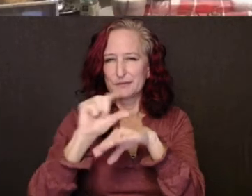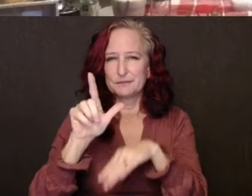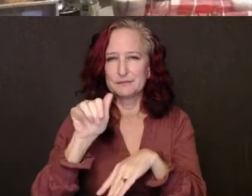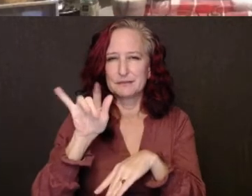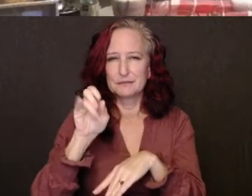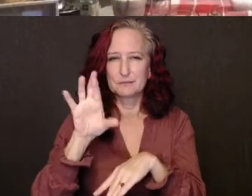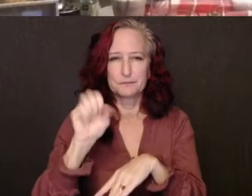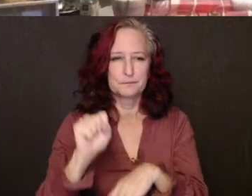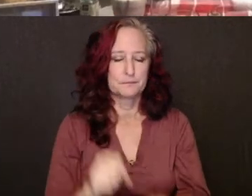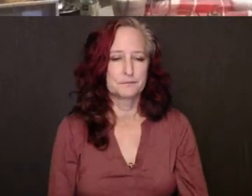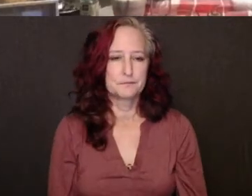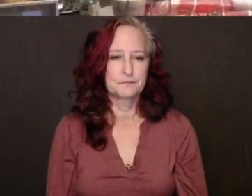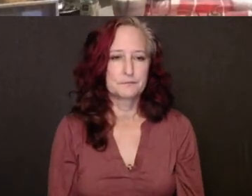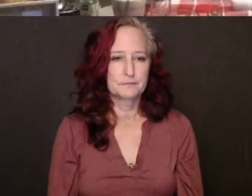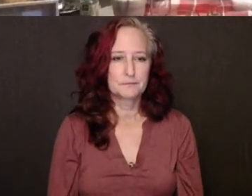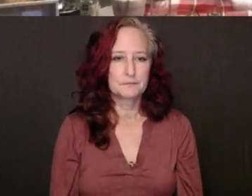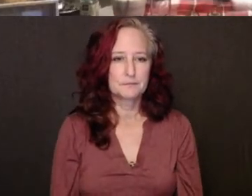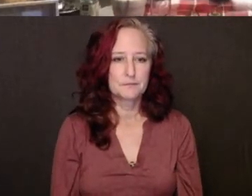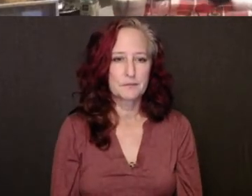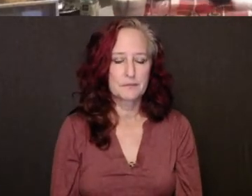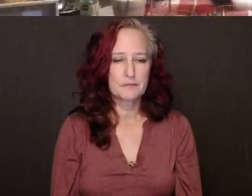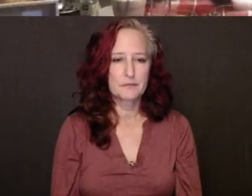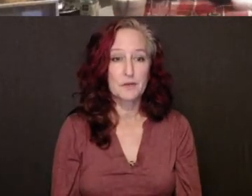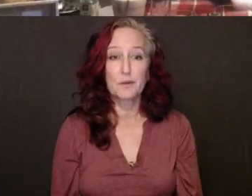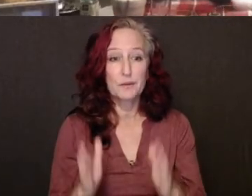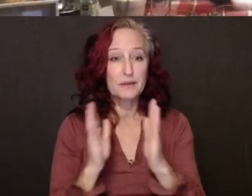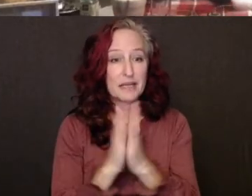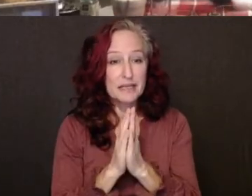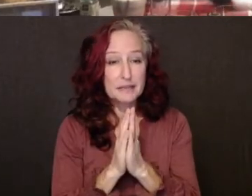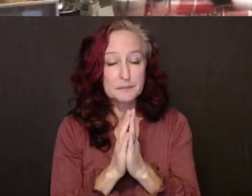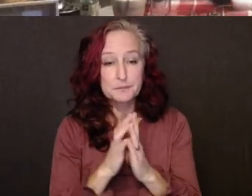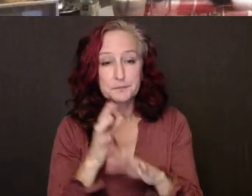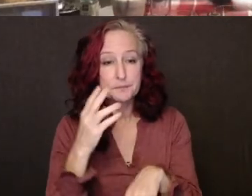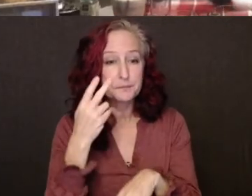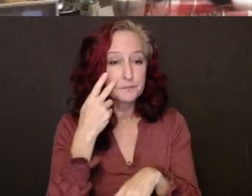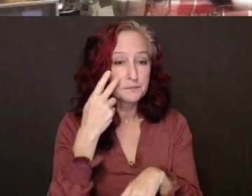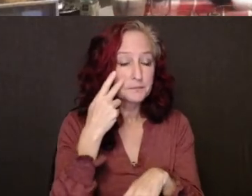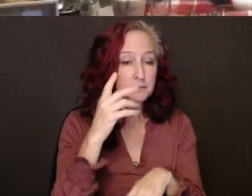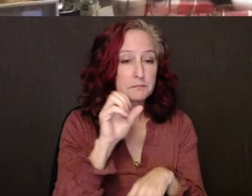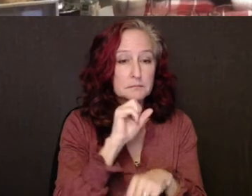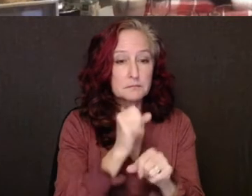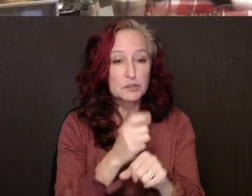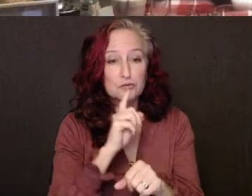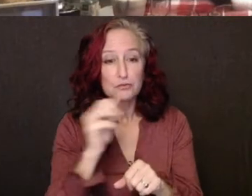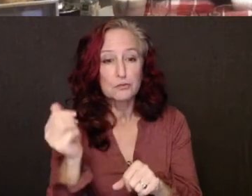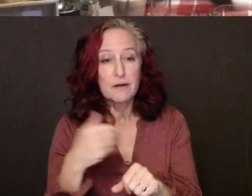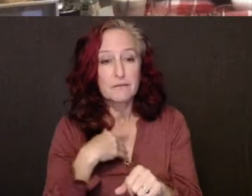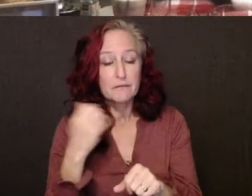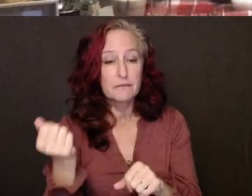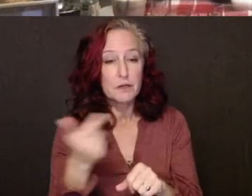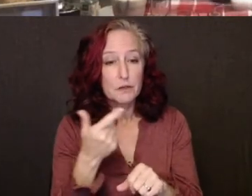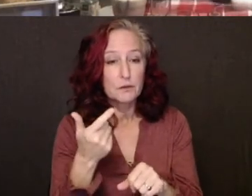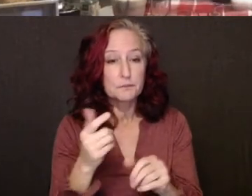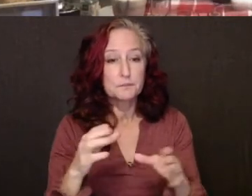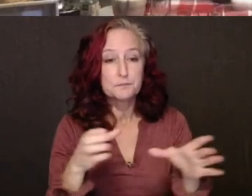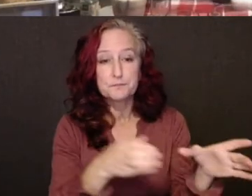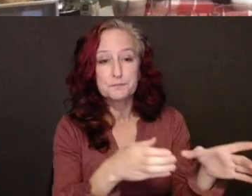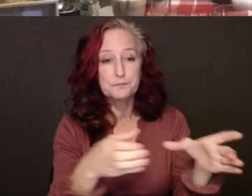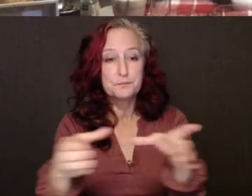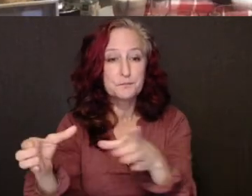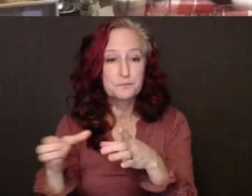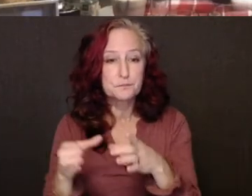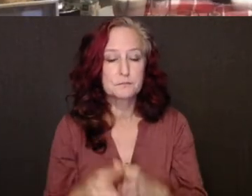to layer in a trifle jar. It'll get everything too soggy. Yeah. Exactly. So if you refrigerate this overnight, it